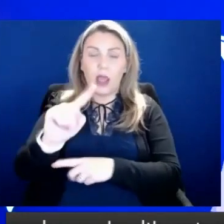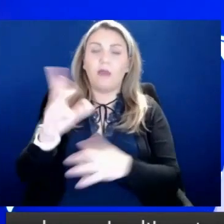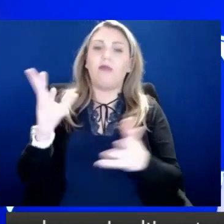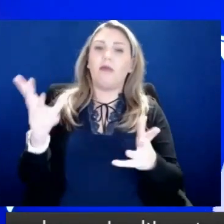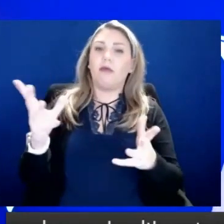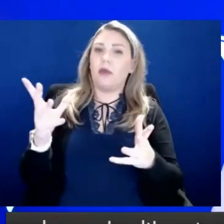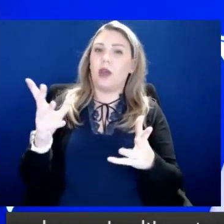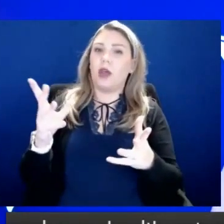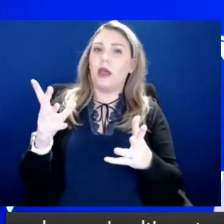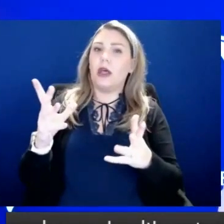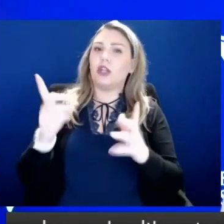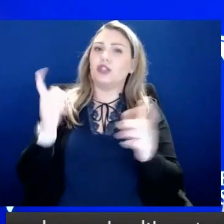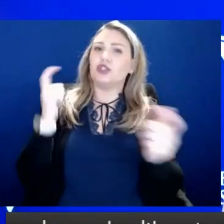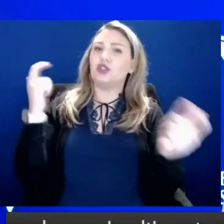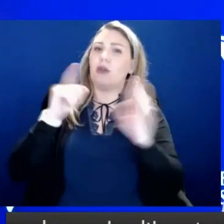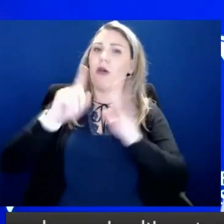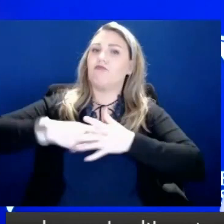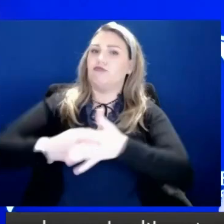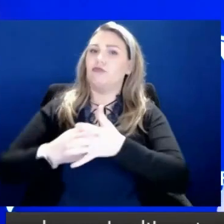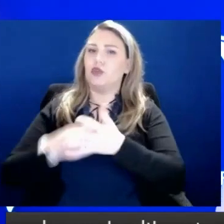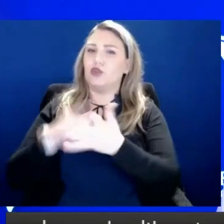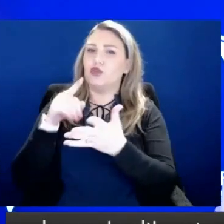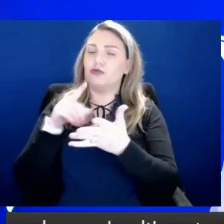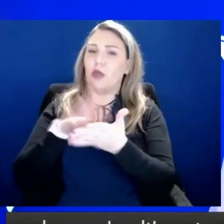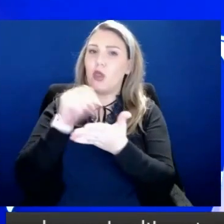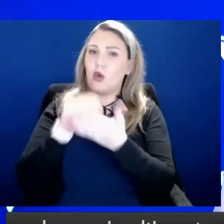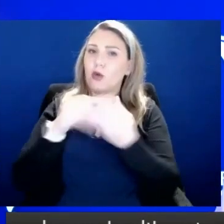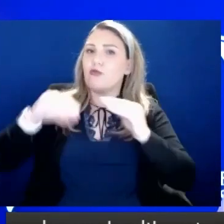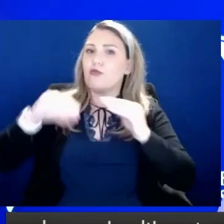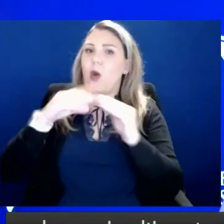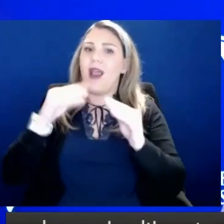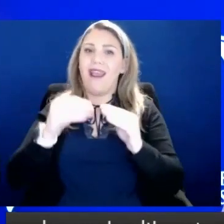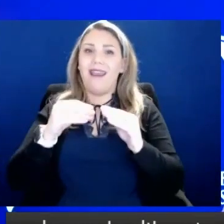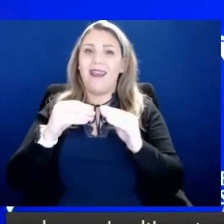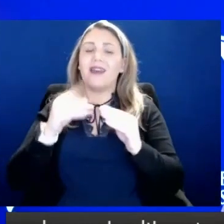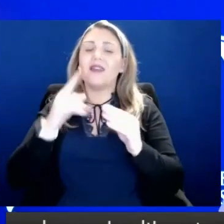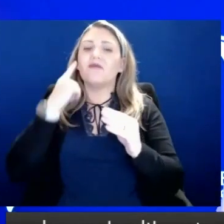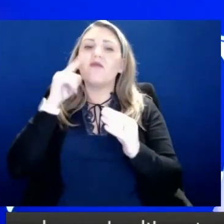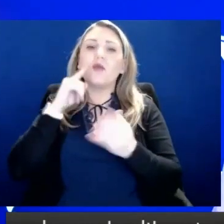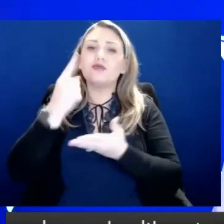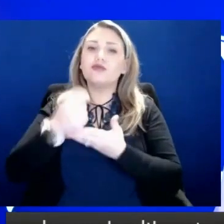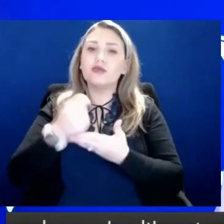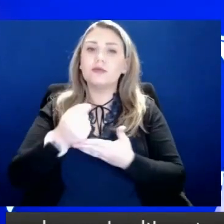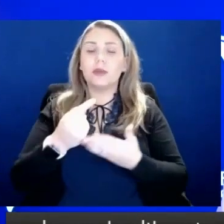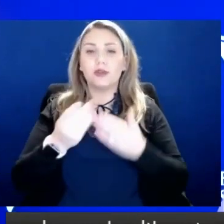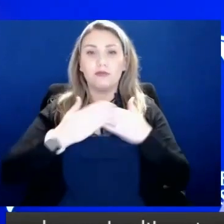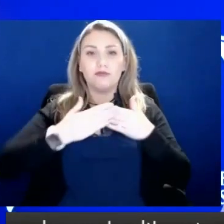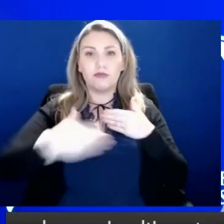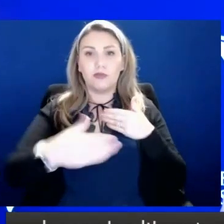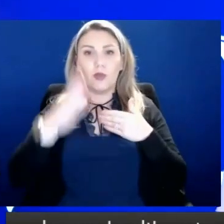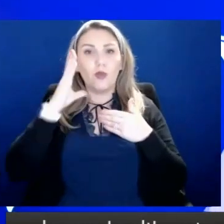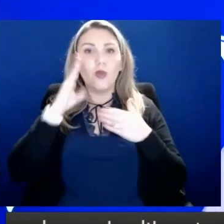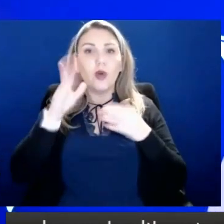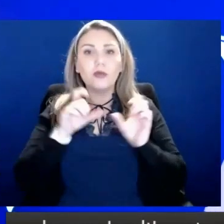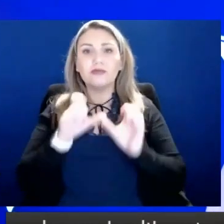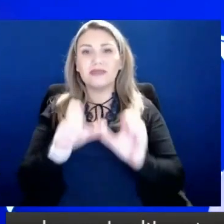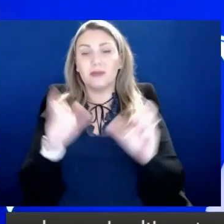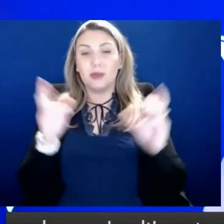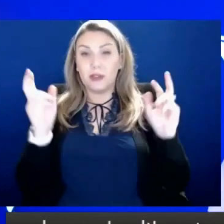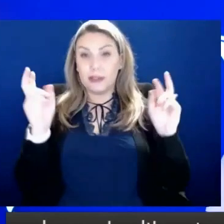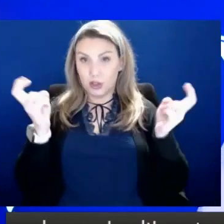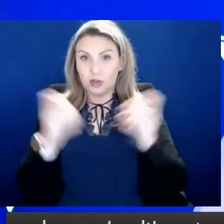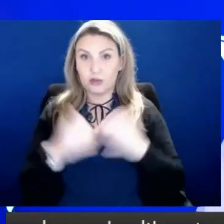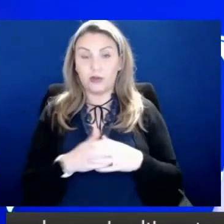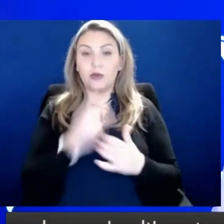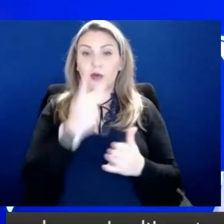to try and learn more about it and also seek treatment for that. And so moving forward, it will continue to be an issue, both for our